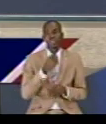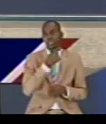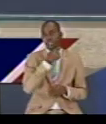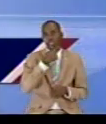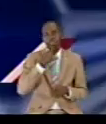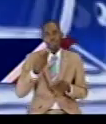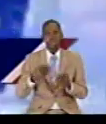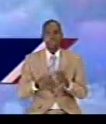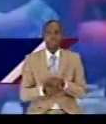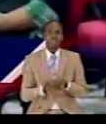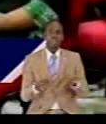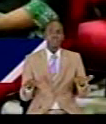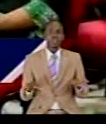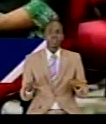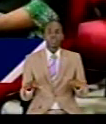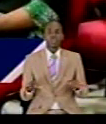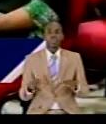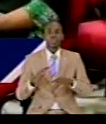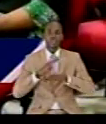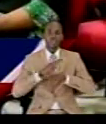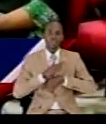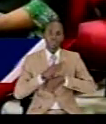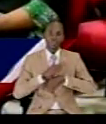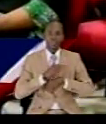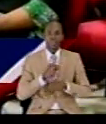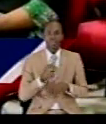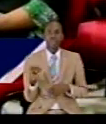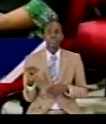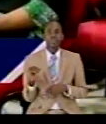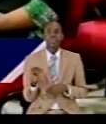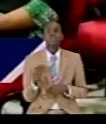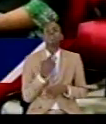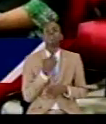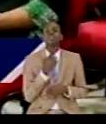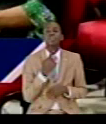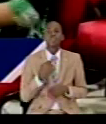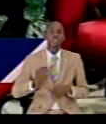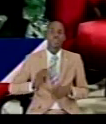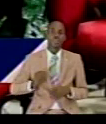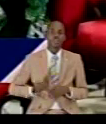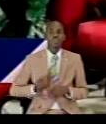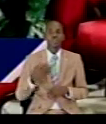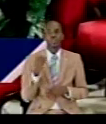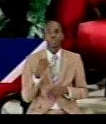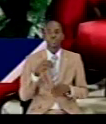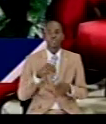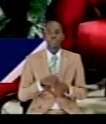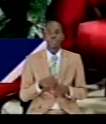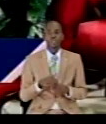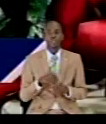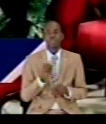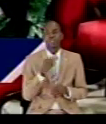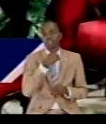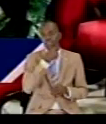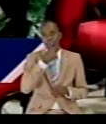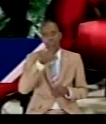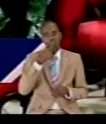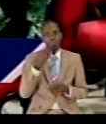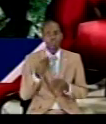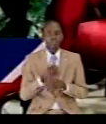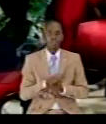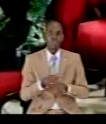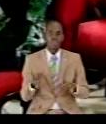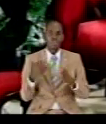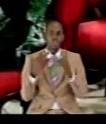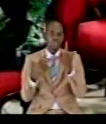land. Satisfying thirsty souls in a dry land. Three things